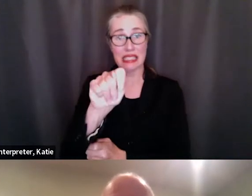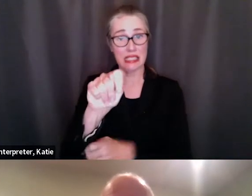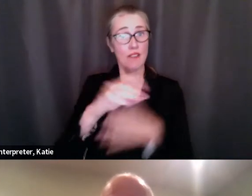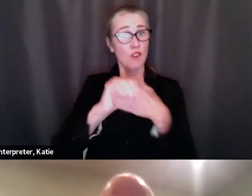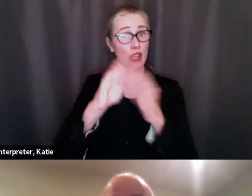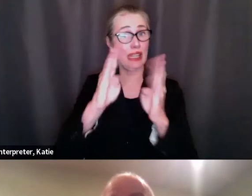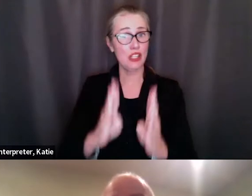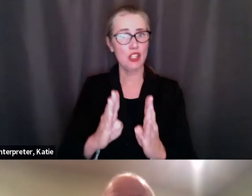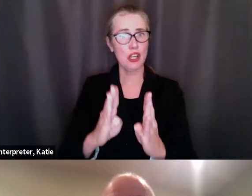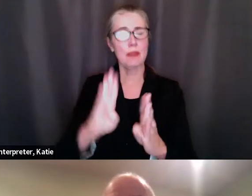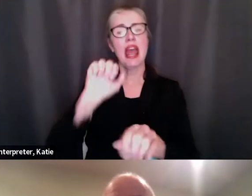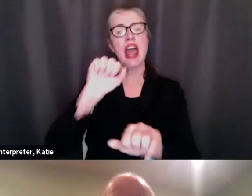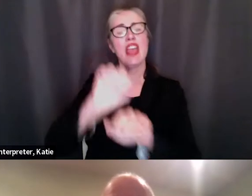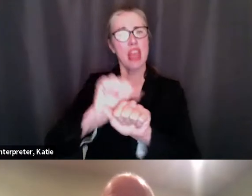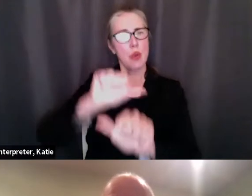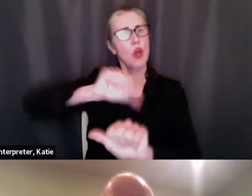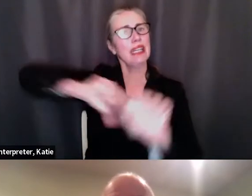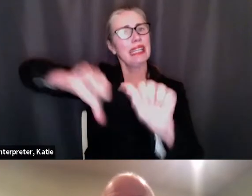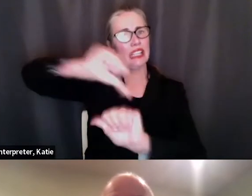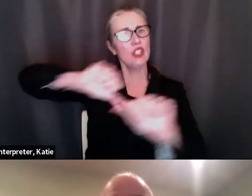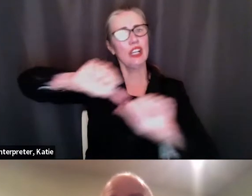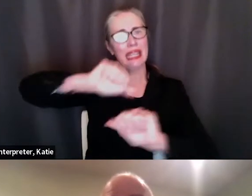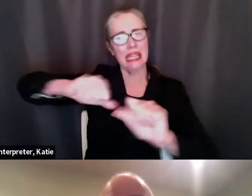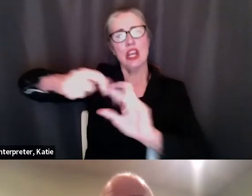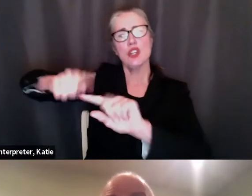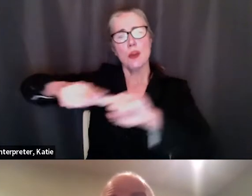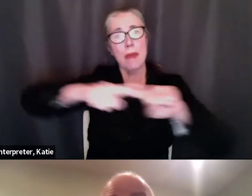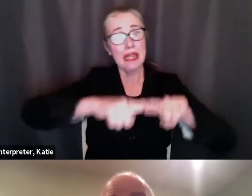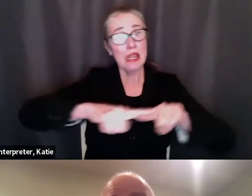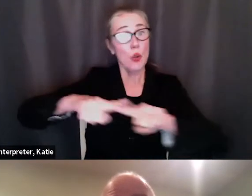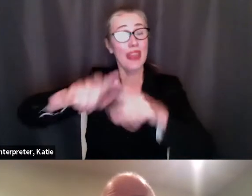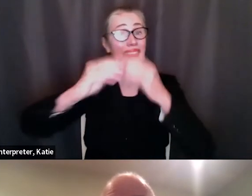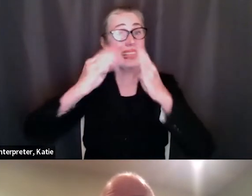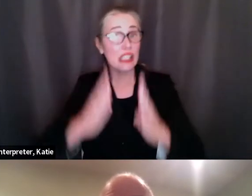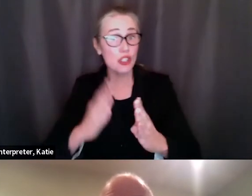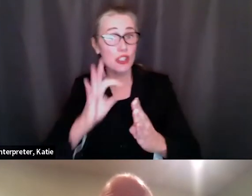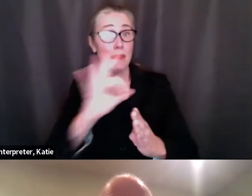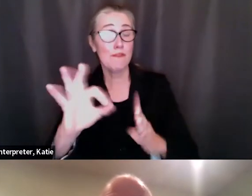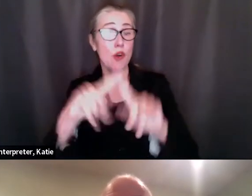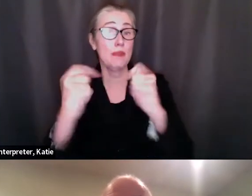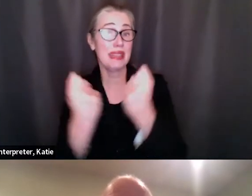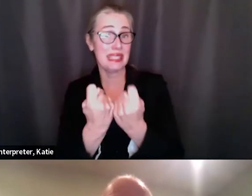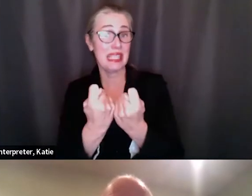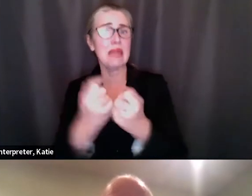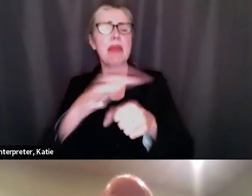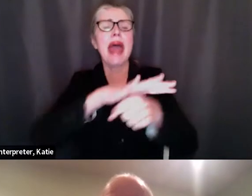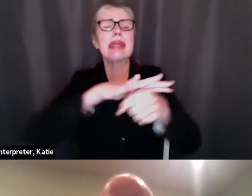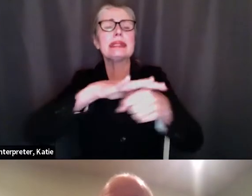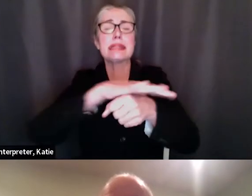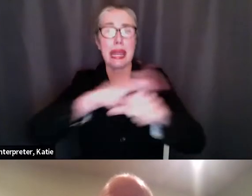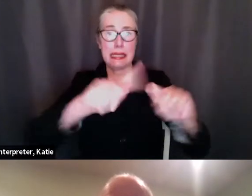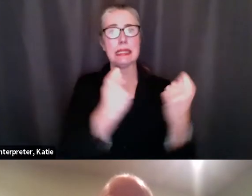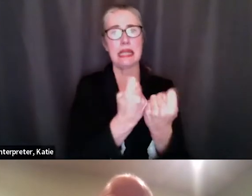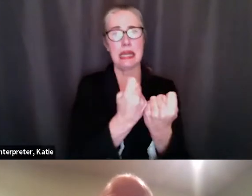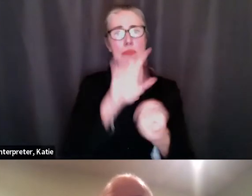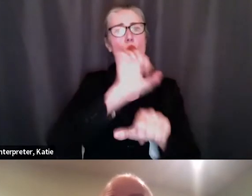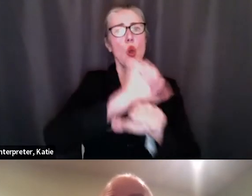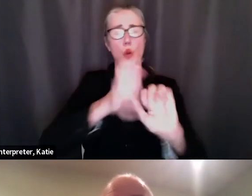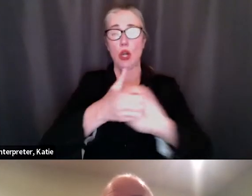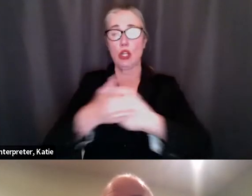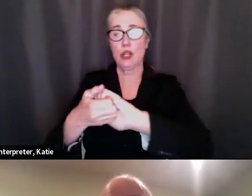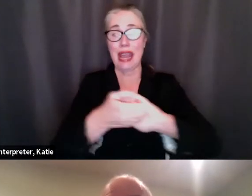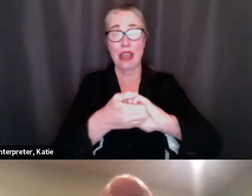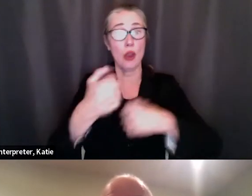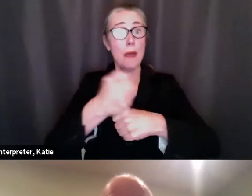interdependently with the district's leadership and skype site grade level teams subsequently this process led to